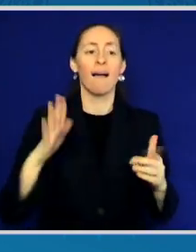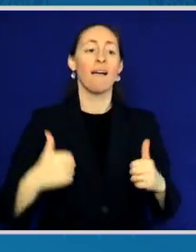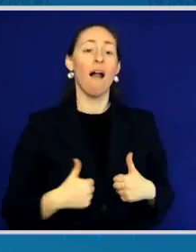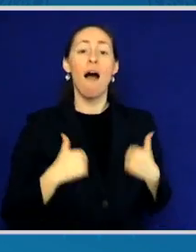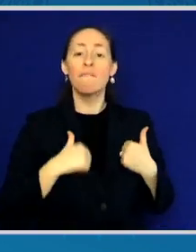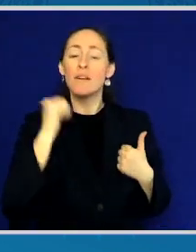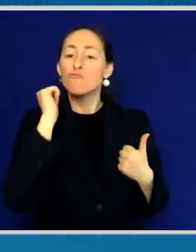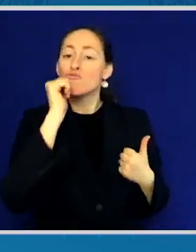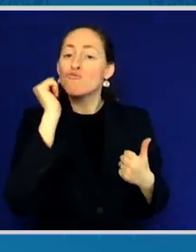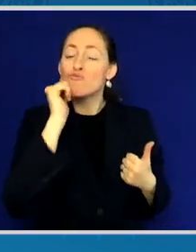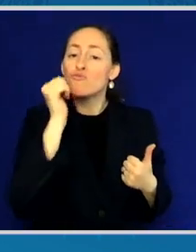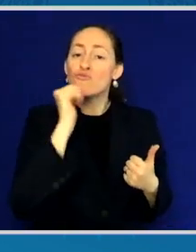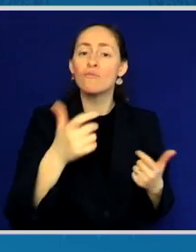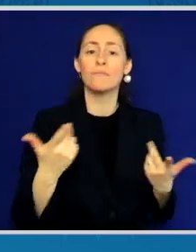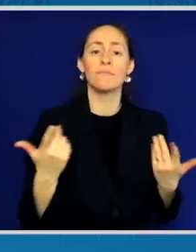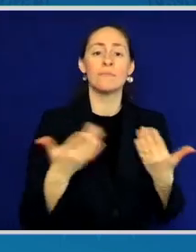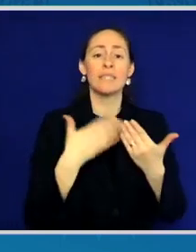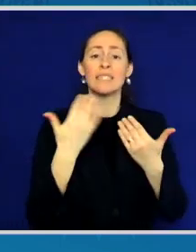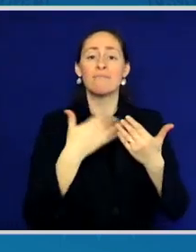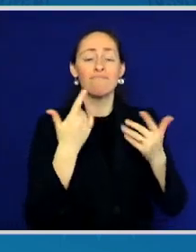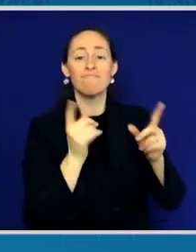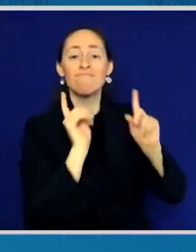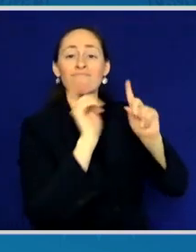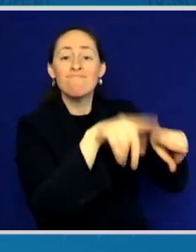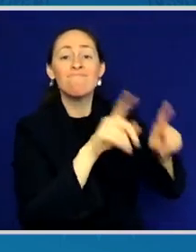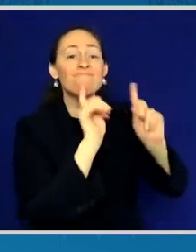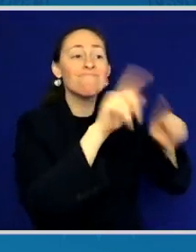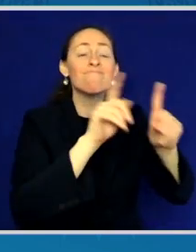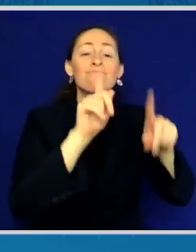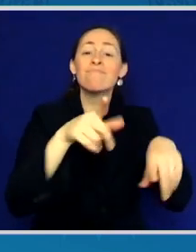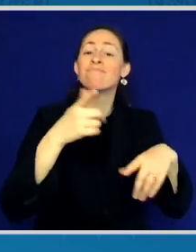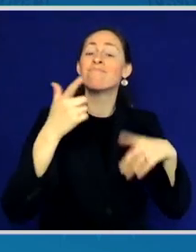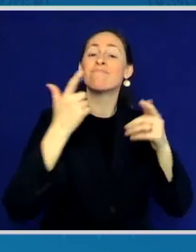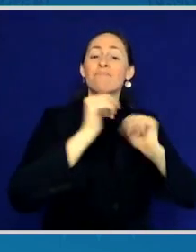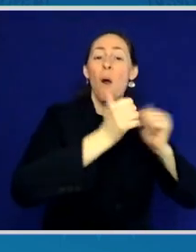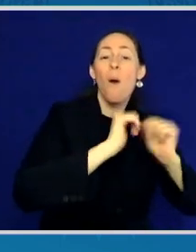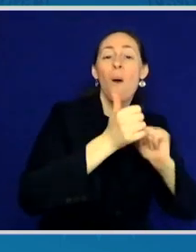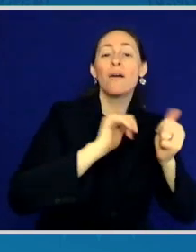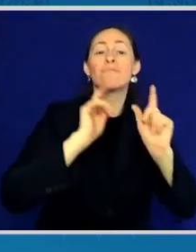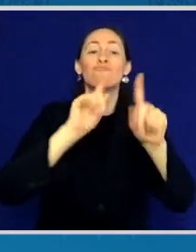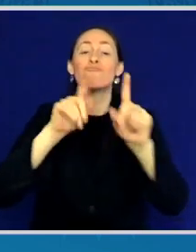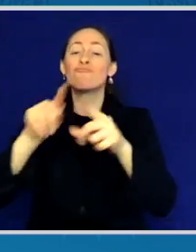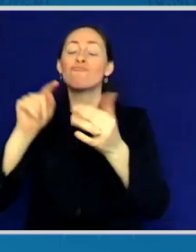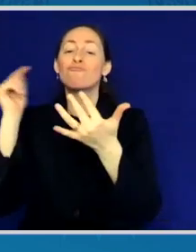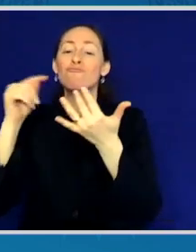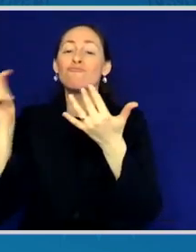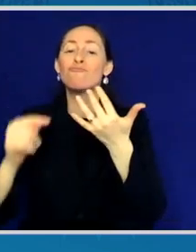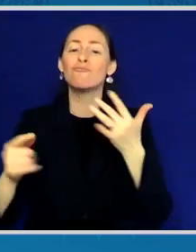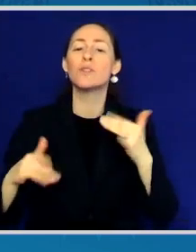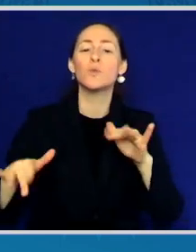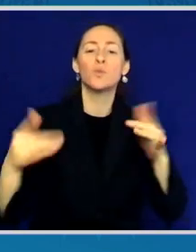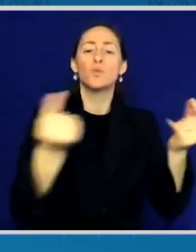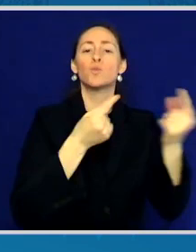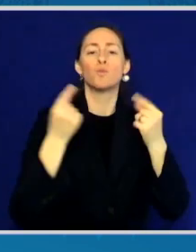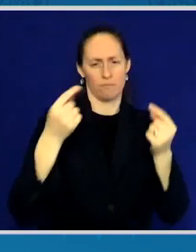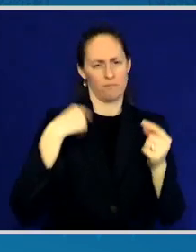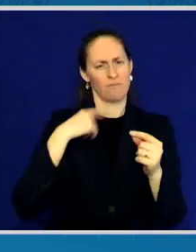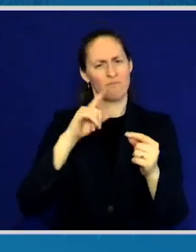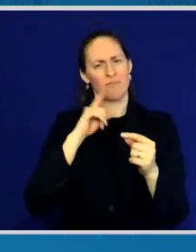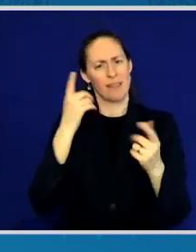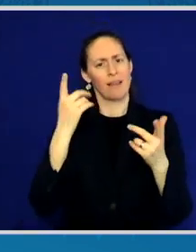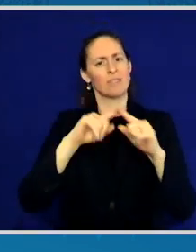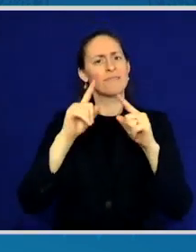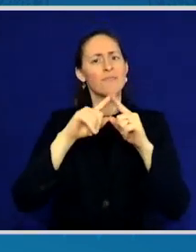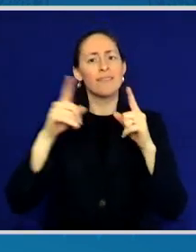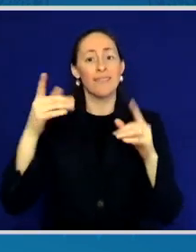community. Access to arts, access to sports, access to those things, and hopefully that are public spaces,